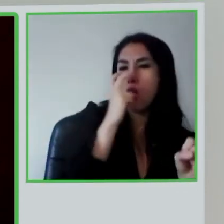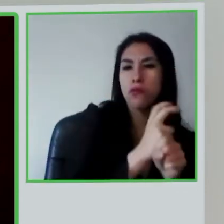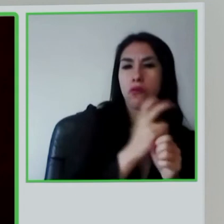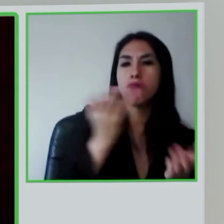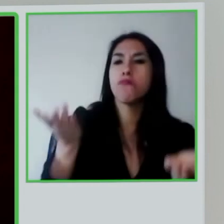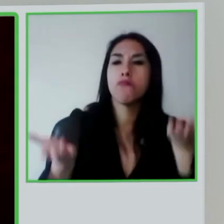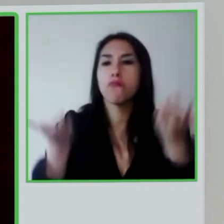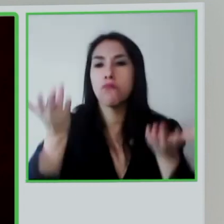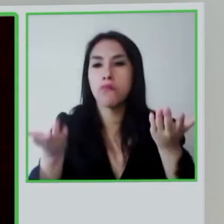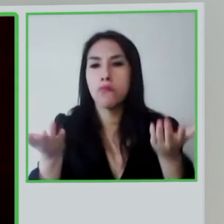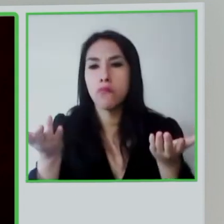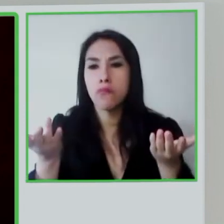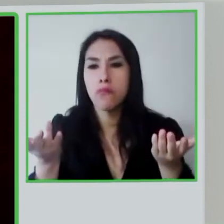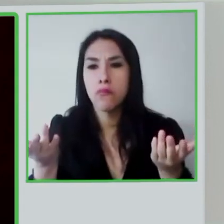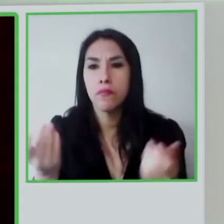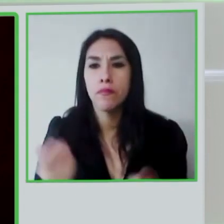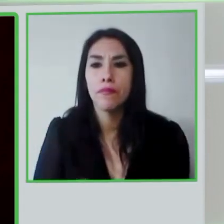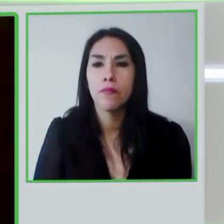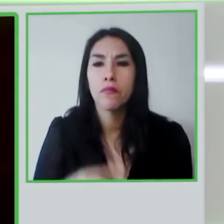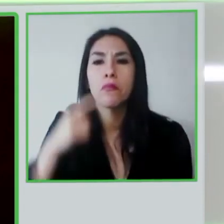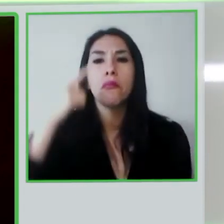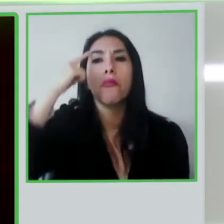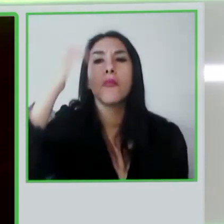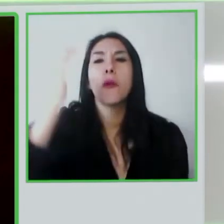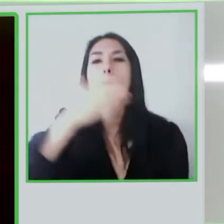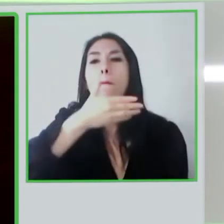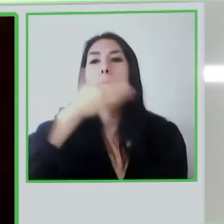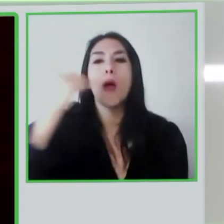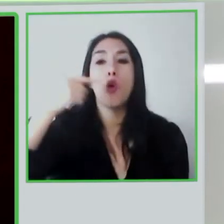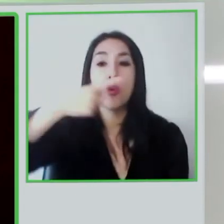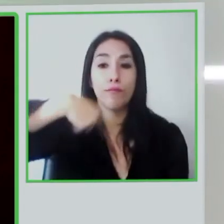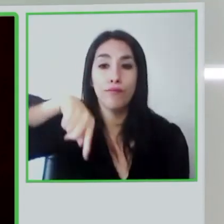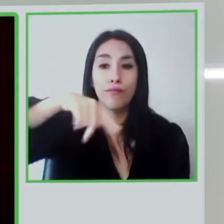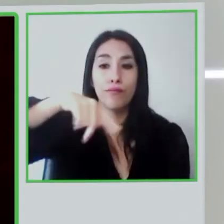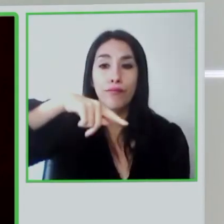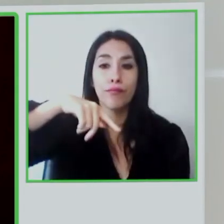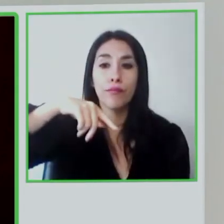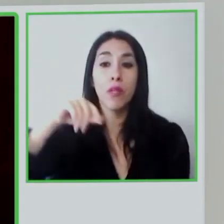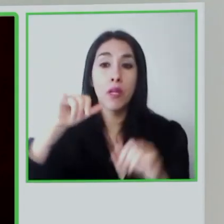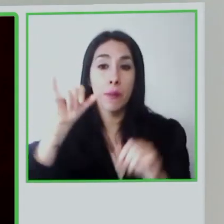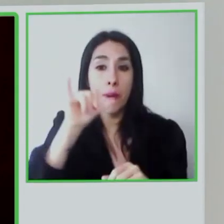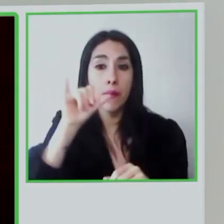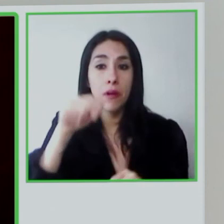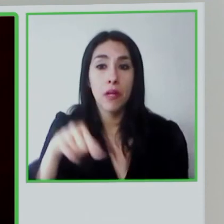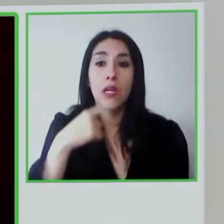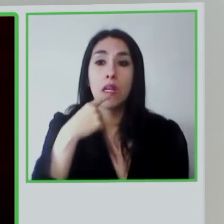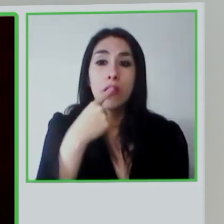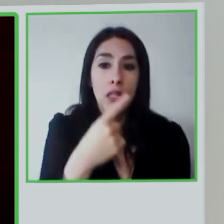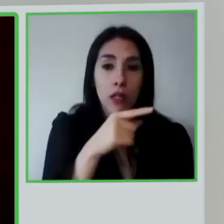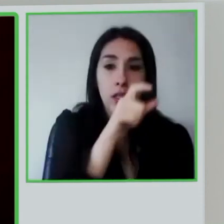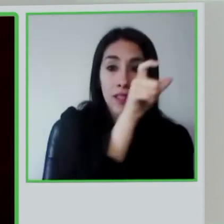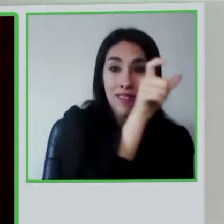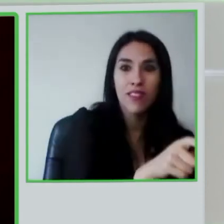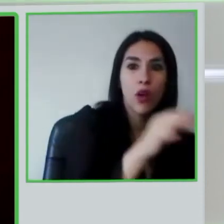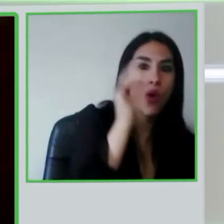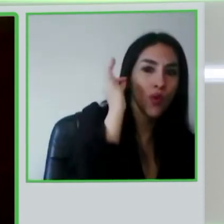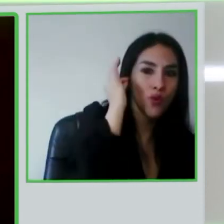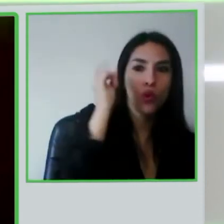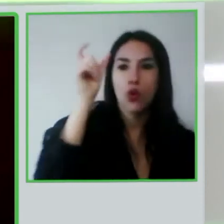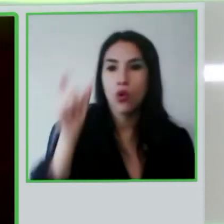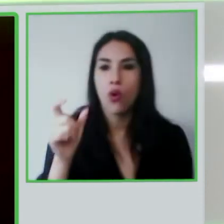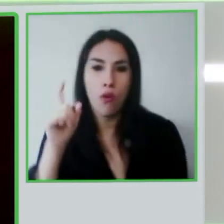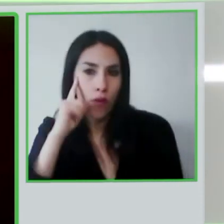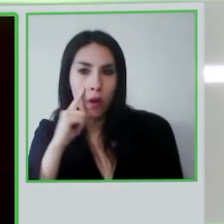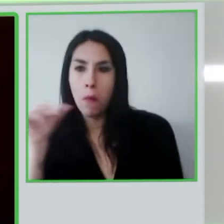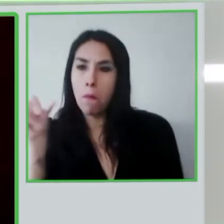And that question was made in every management area, and they said, how can we ease your work in any